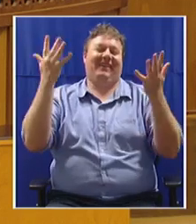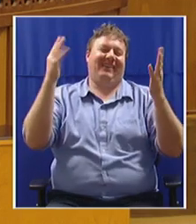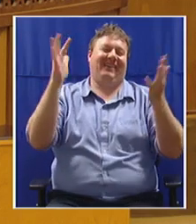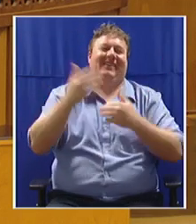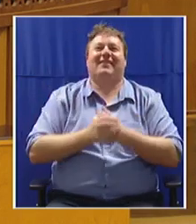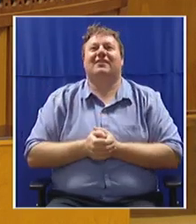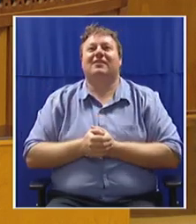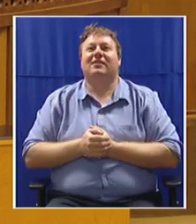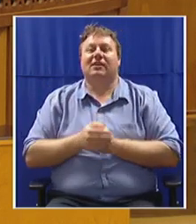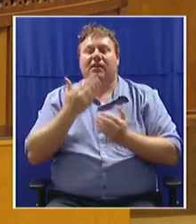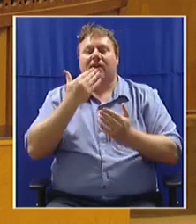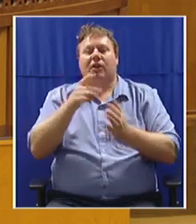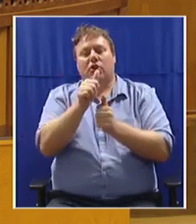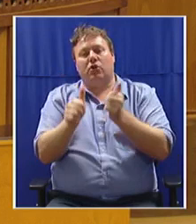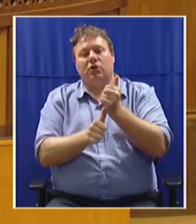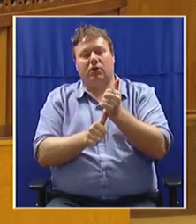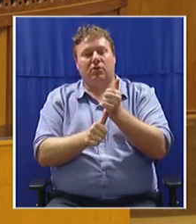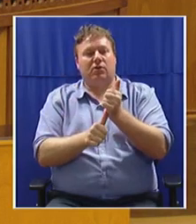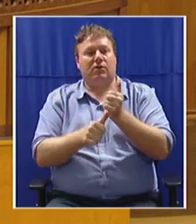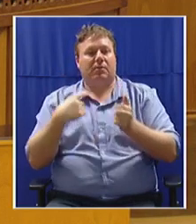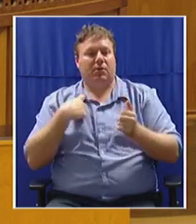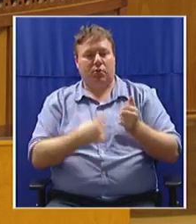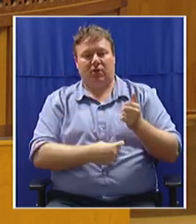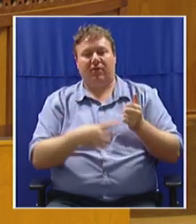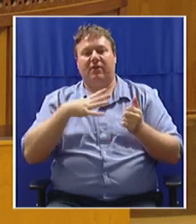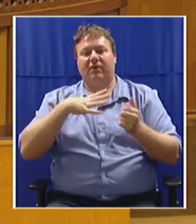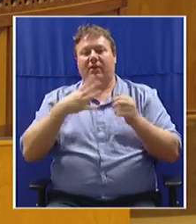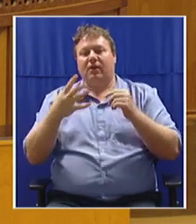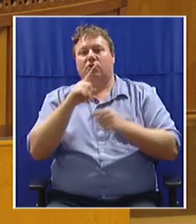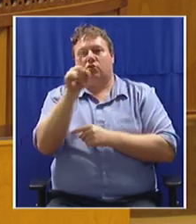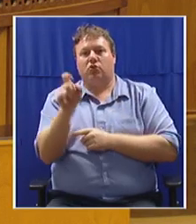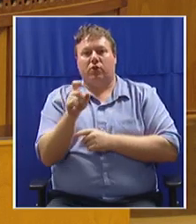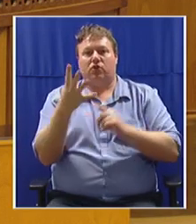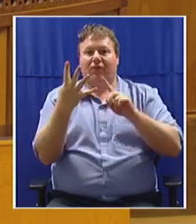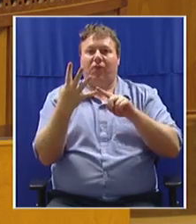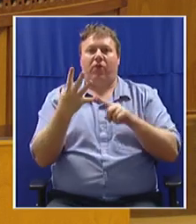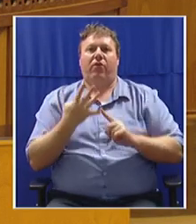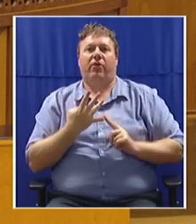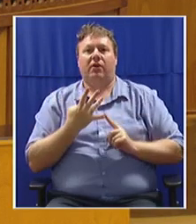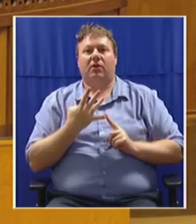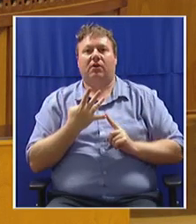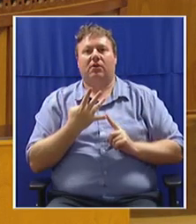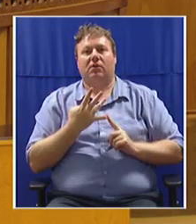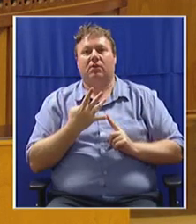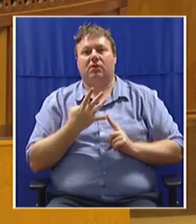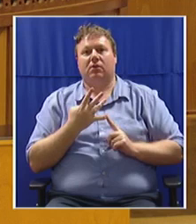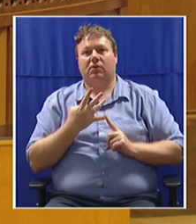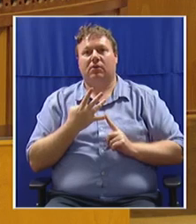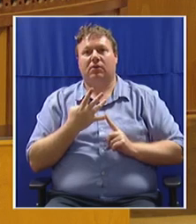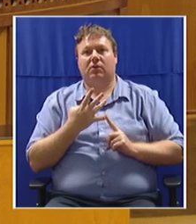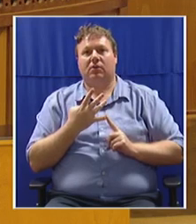Thank you, Deputy President. We then proceed to our fourth question. That question was put to